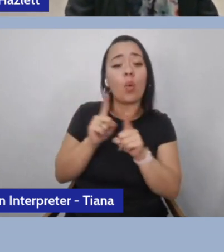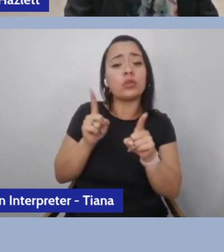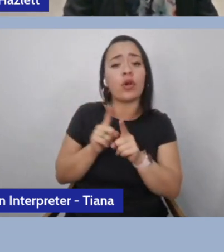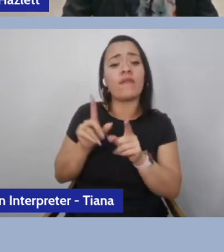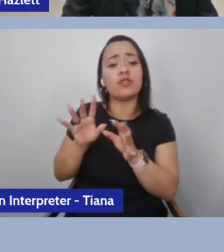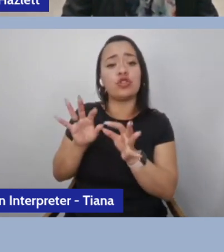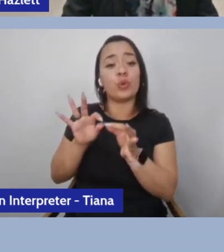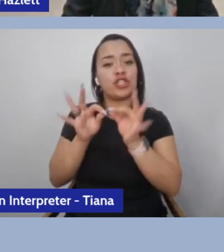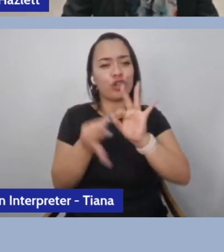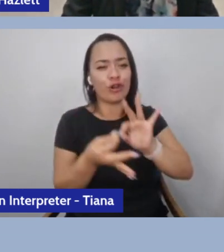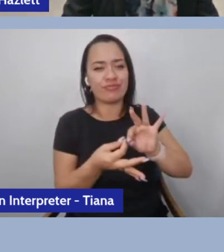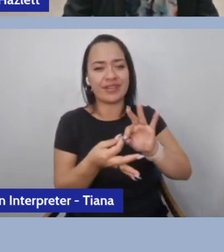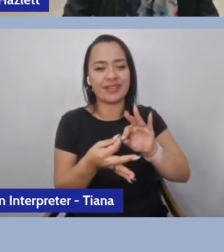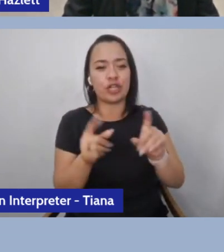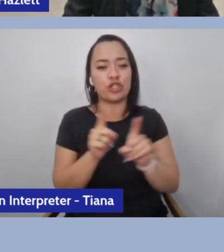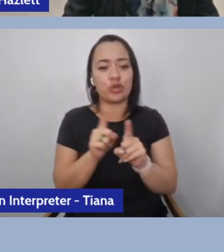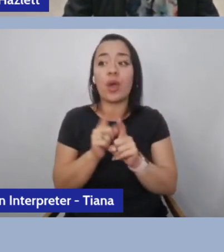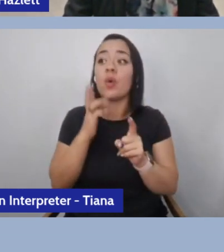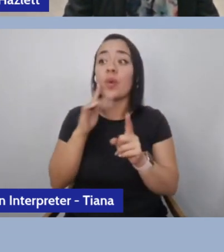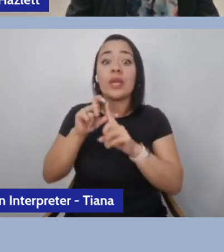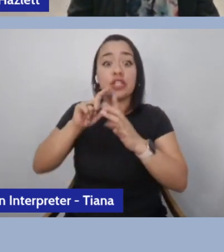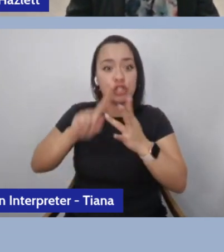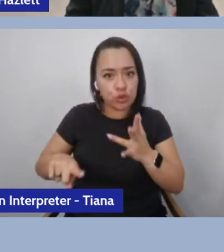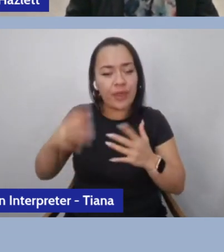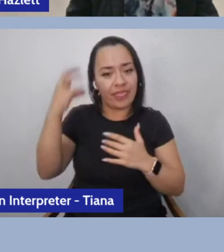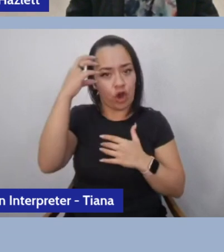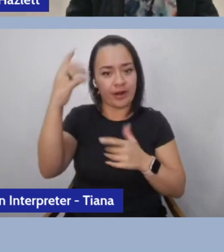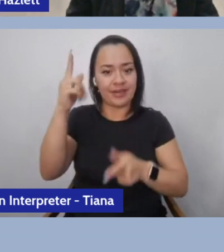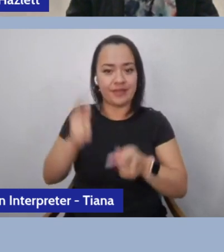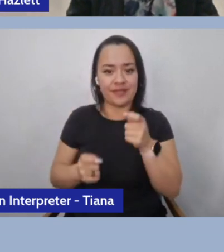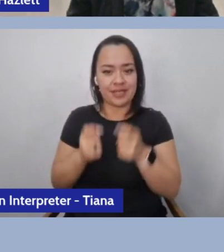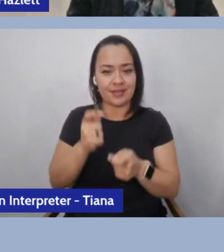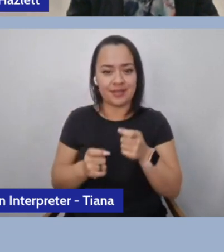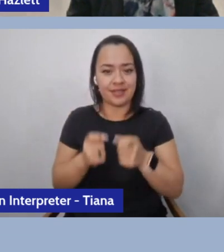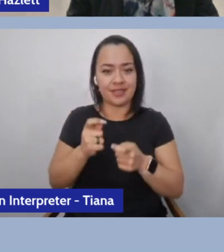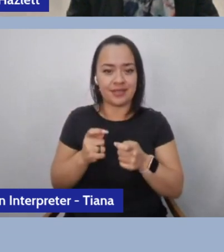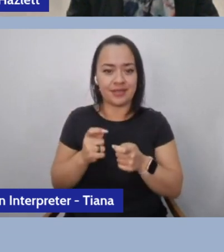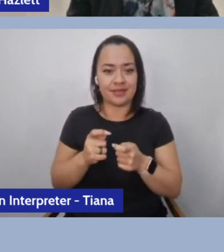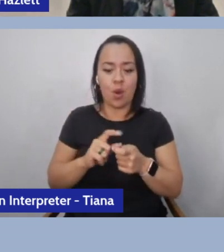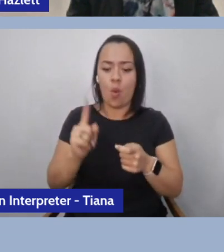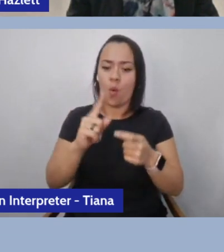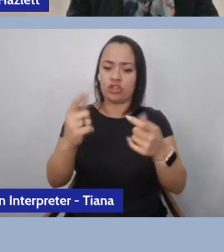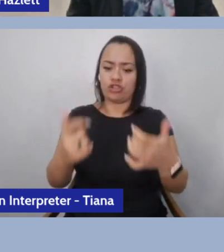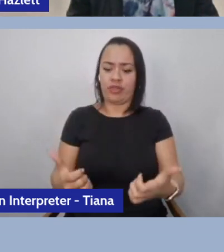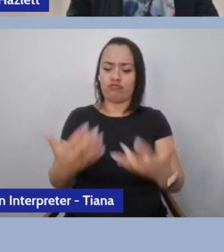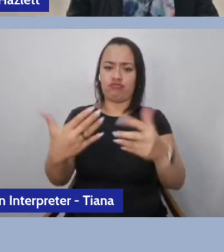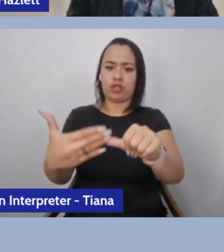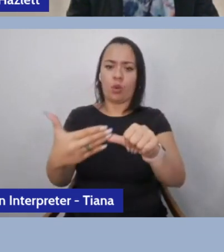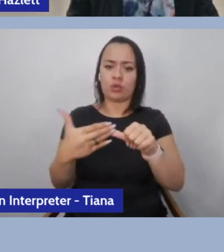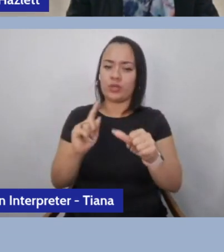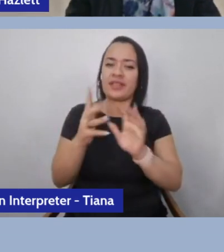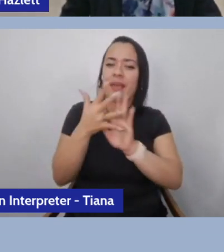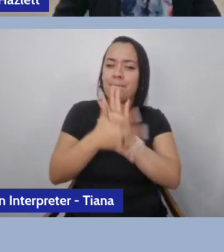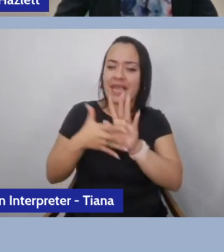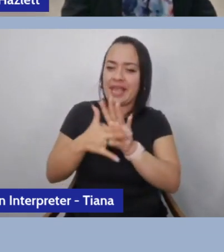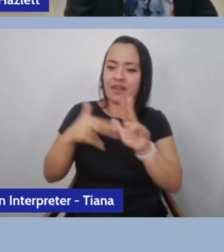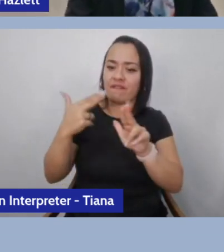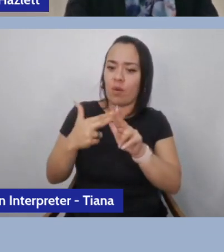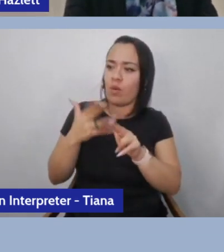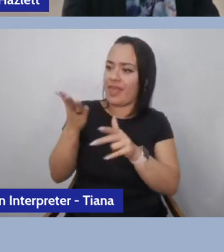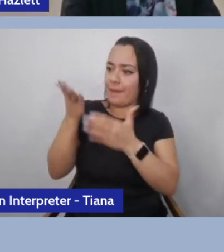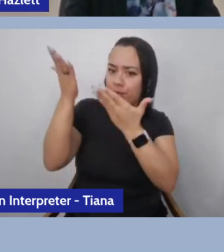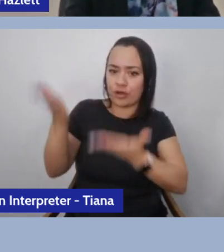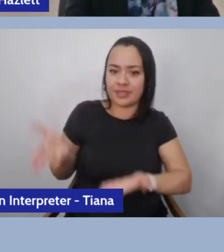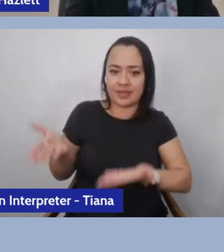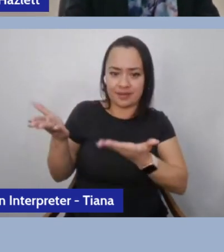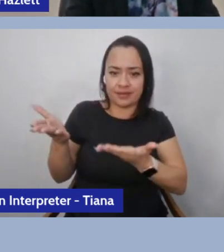you know, when we do the cognitive tests, like what do the results actually mean for this person as well? And then ultimately,